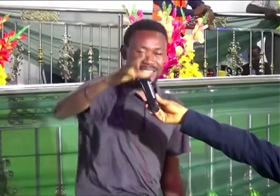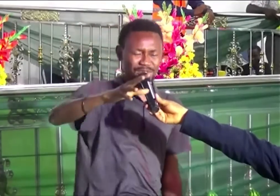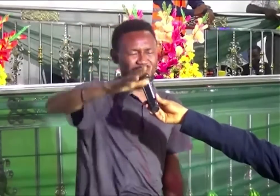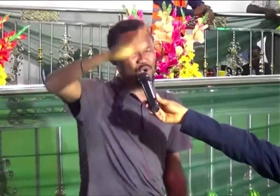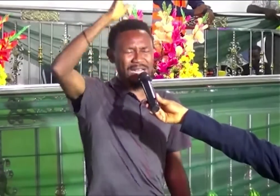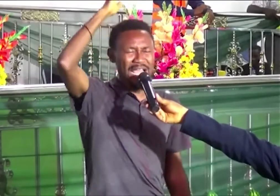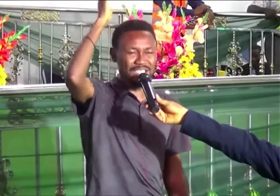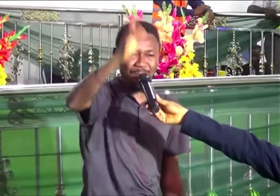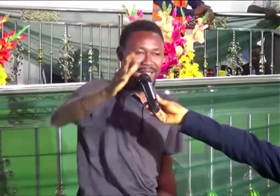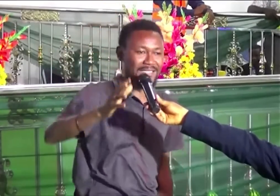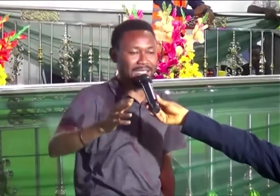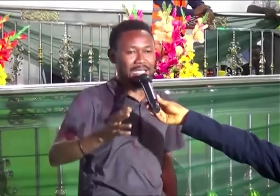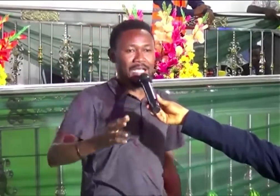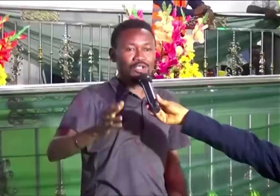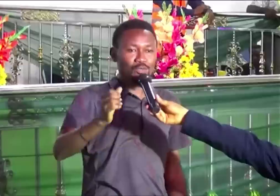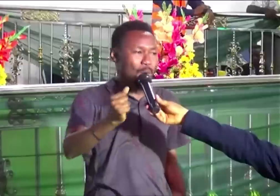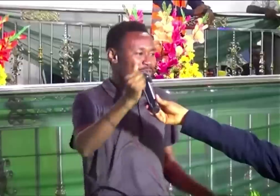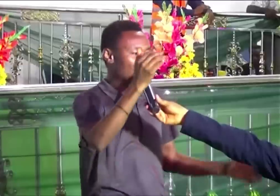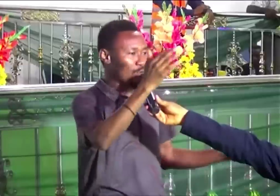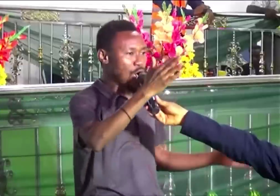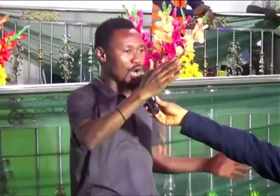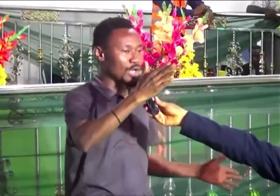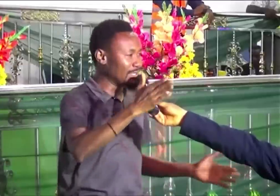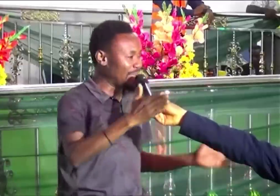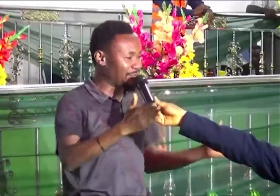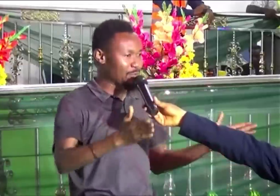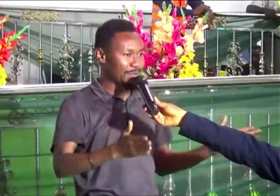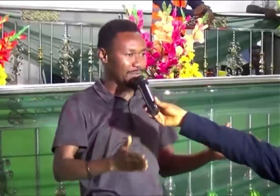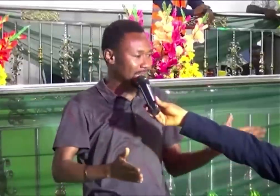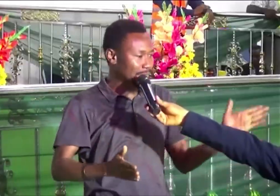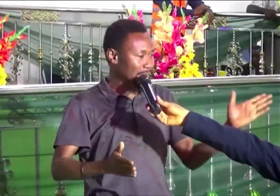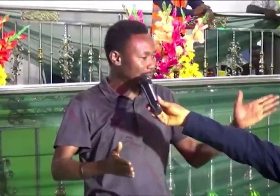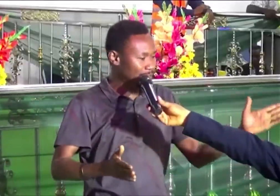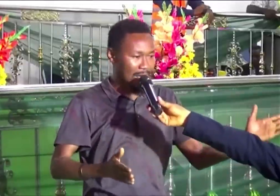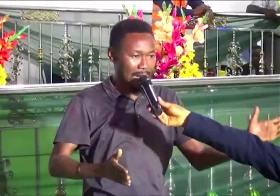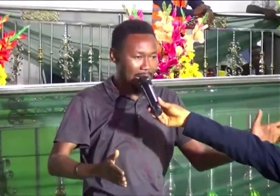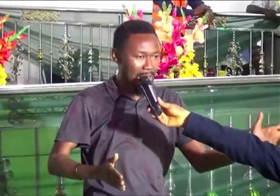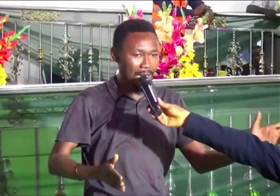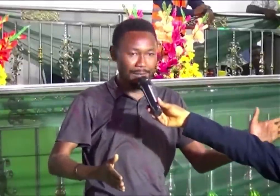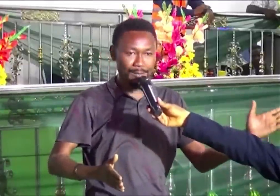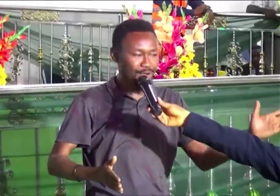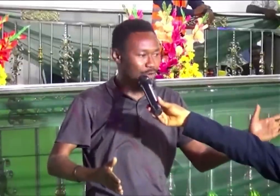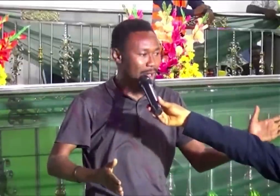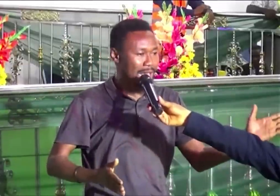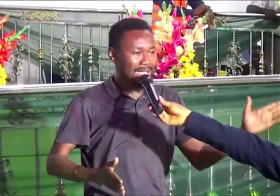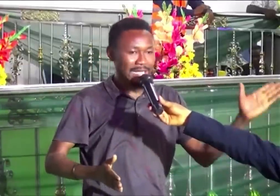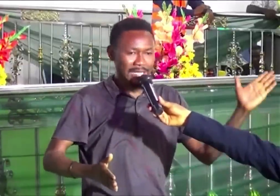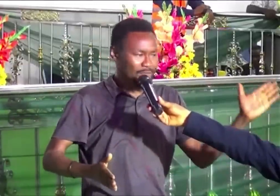dey respect so mo wa fi won nephew mi pe mo iwa